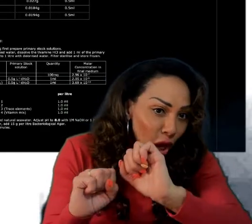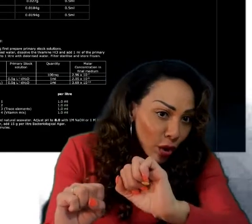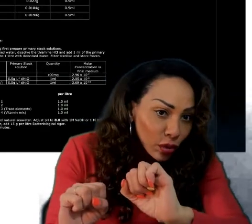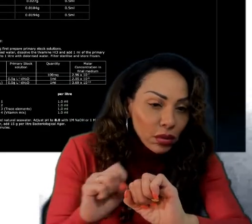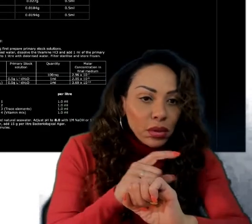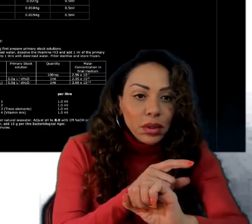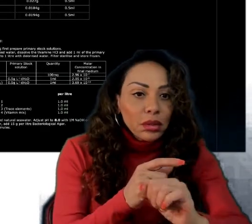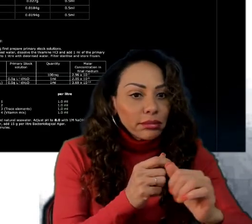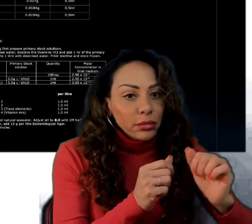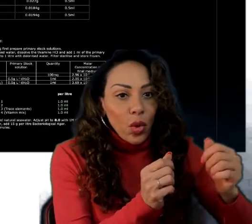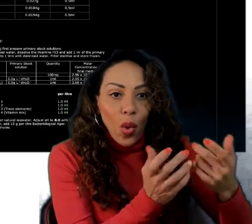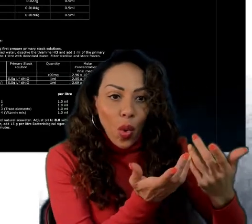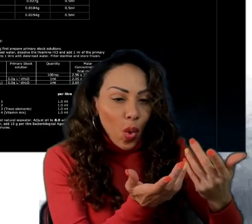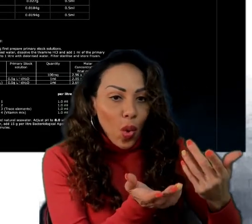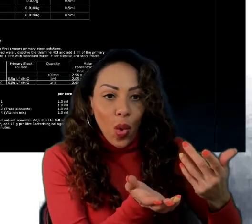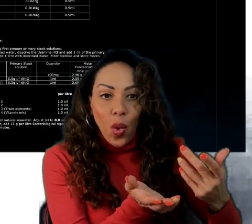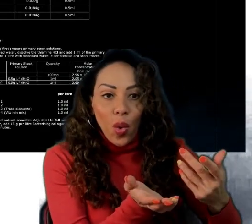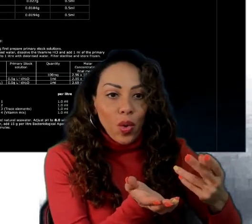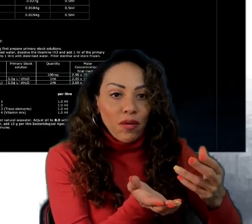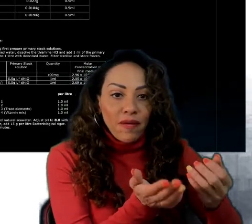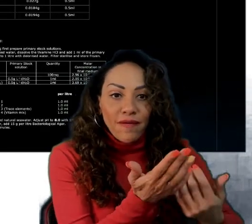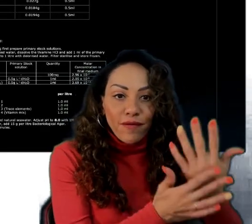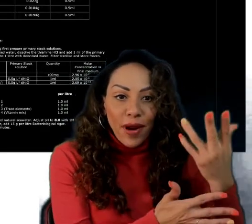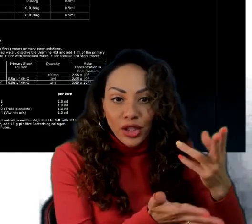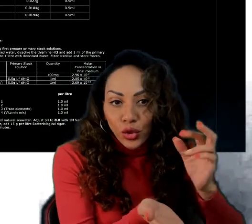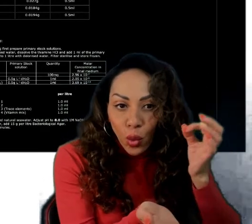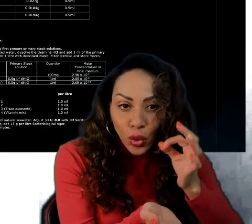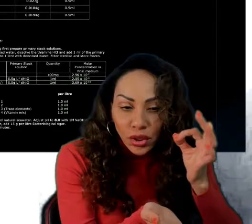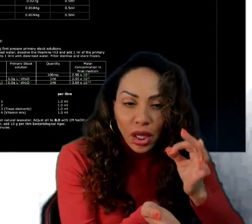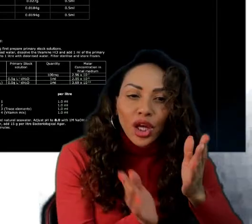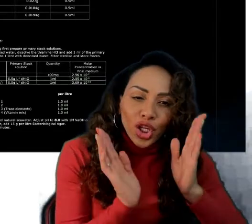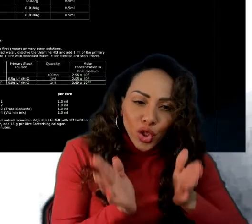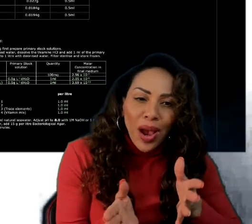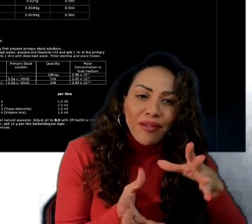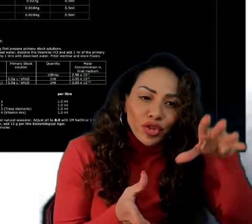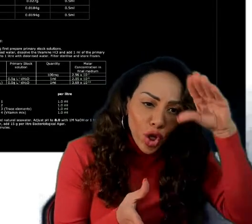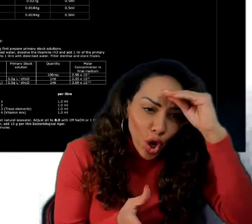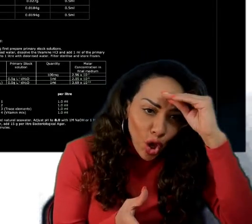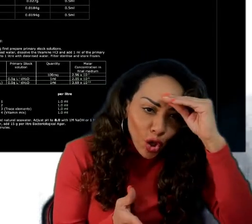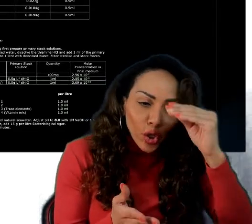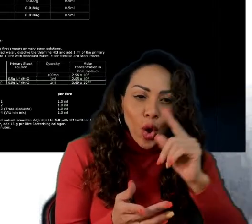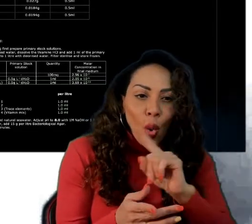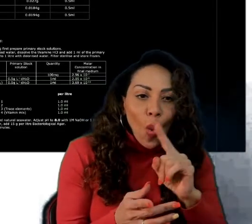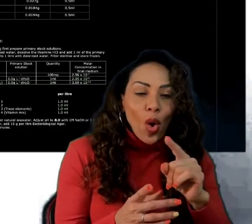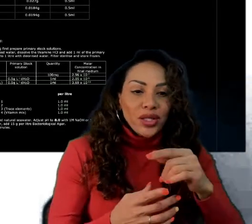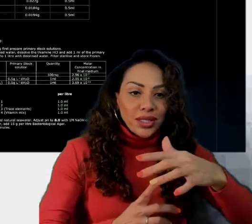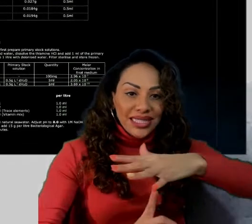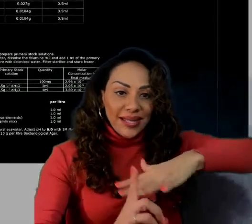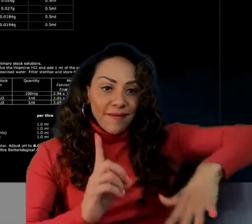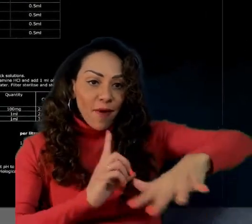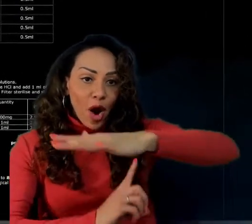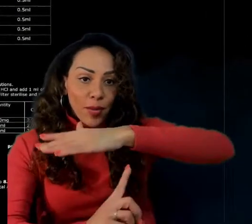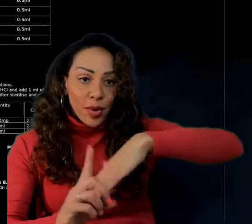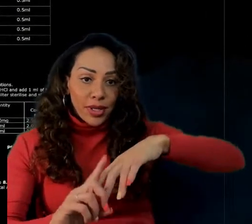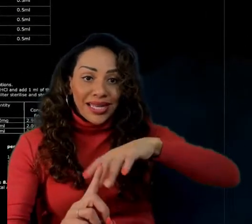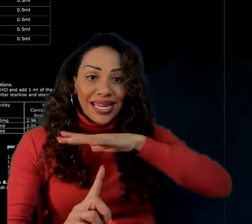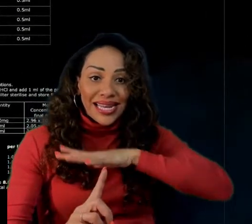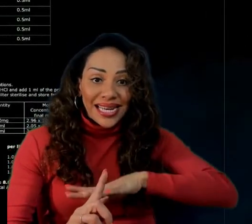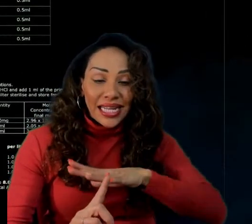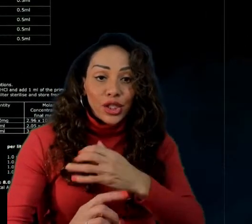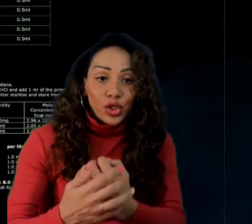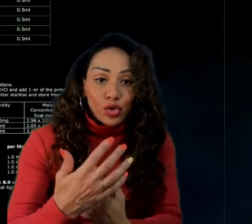to either build that from scratch or find it. It's also very sensitive to light, ours